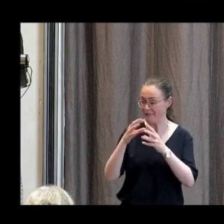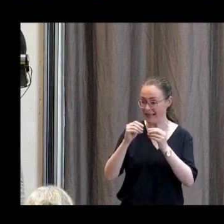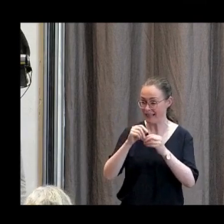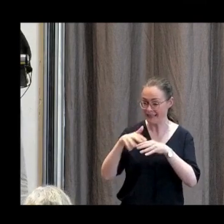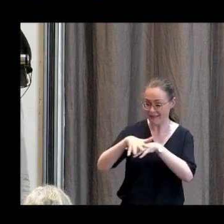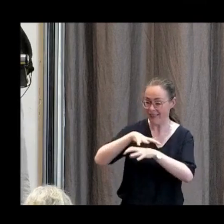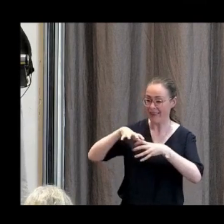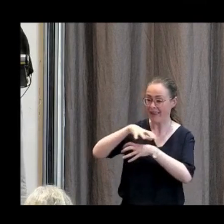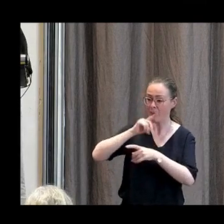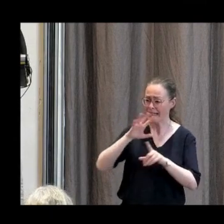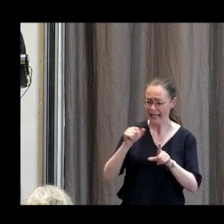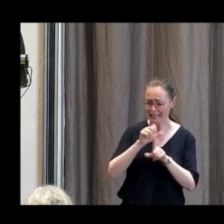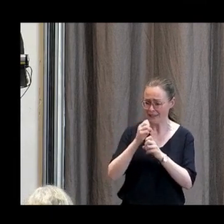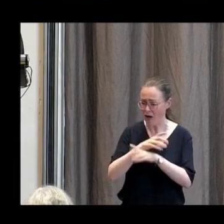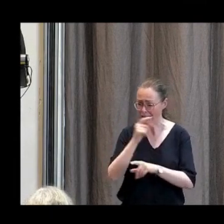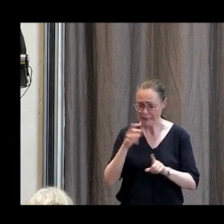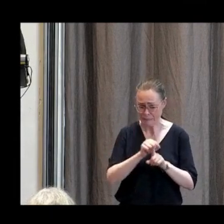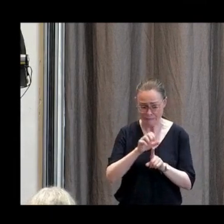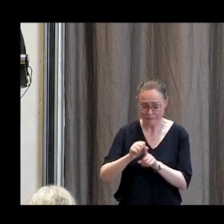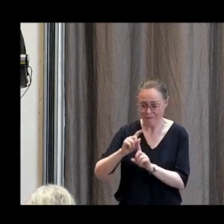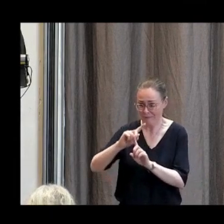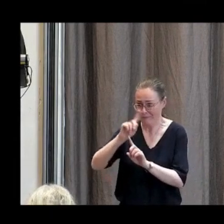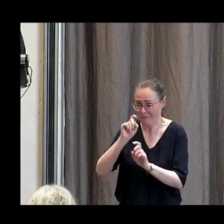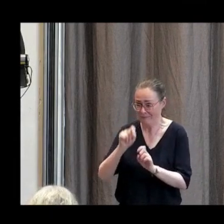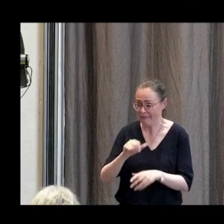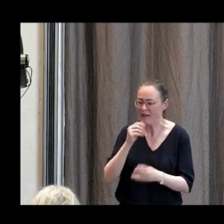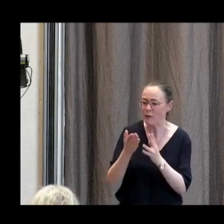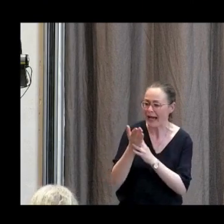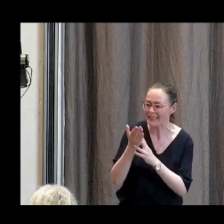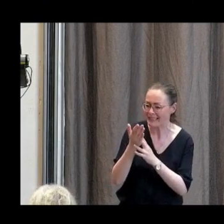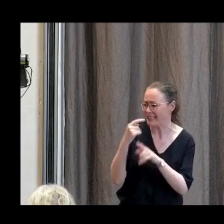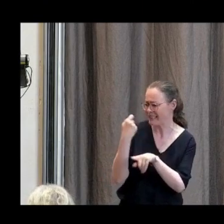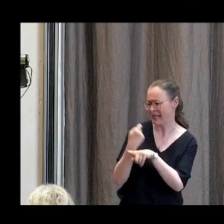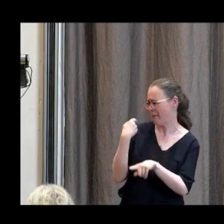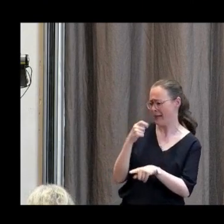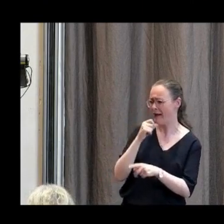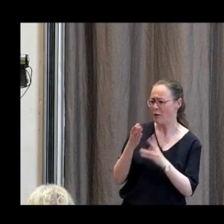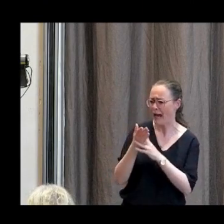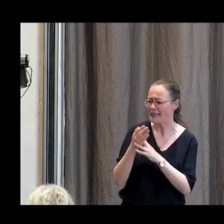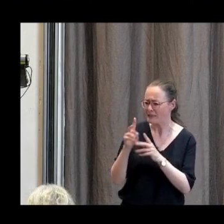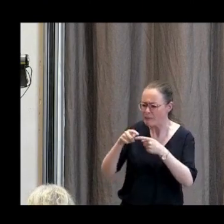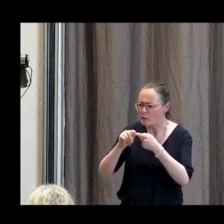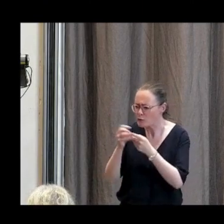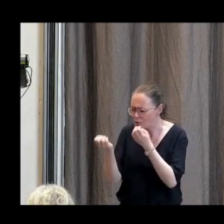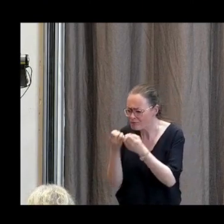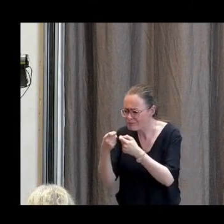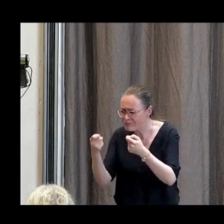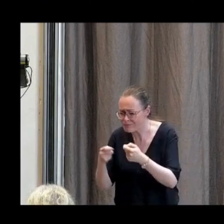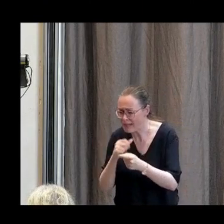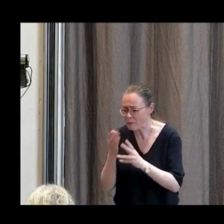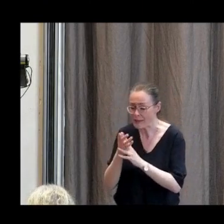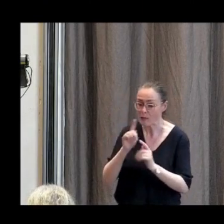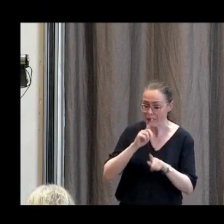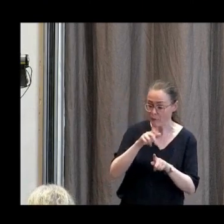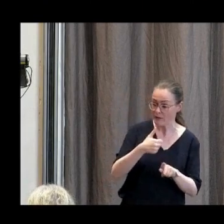He couldn't identify them at that time. He didn't have access, at least at that time, to a mass spectrometer, but he was the first person